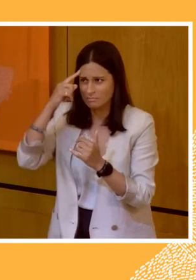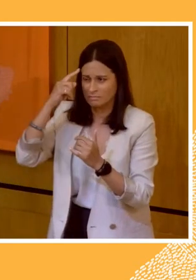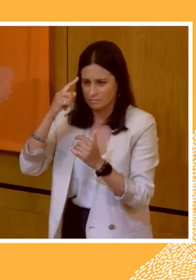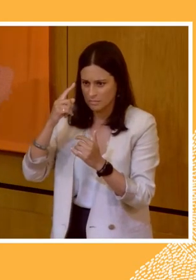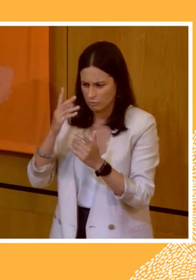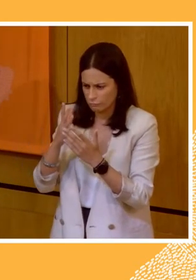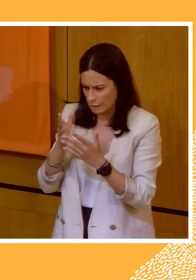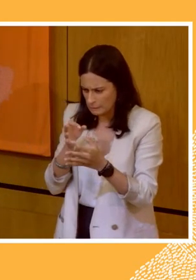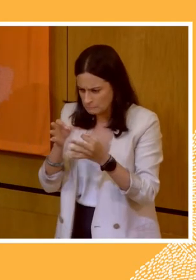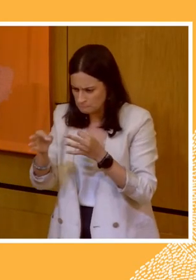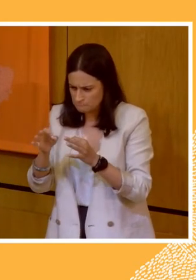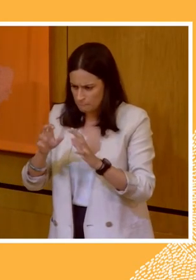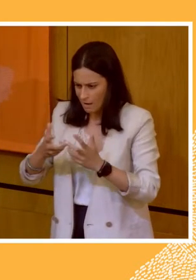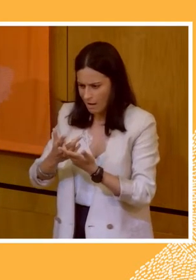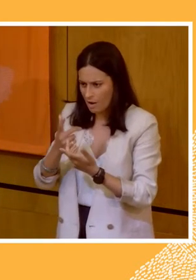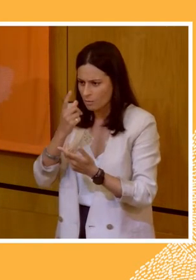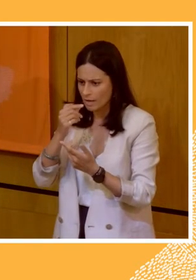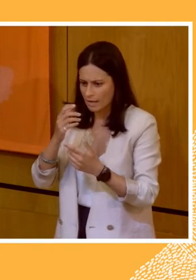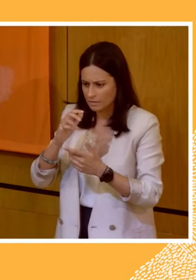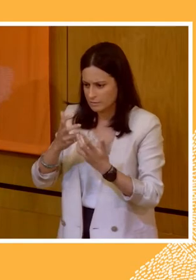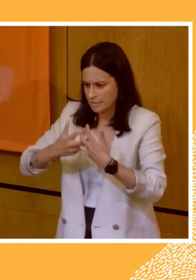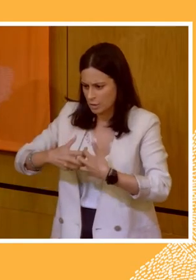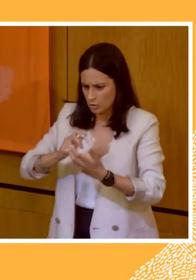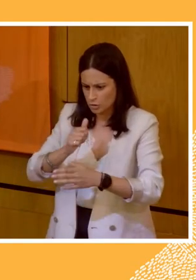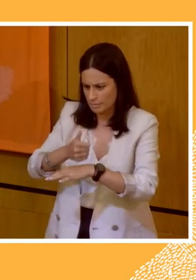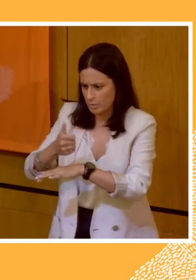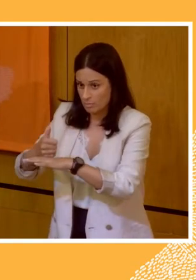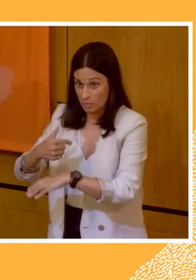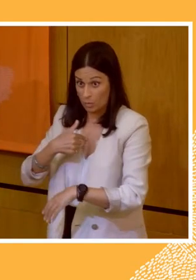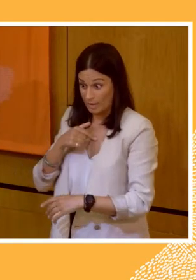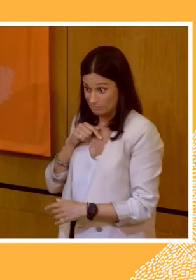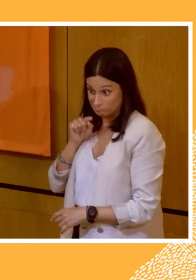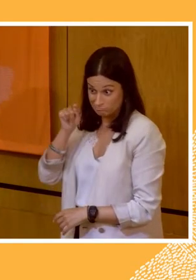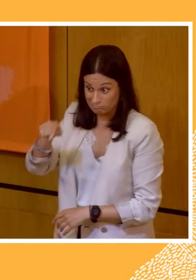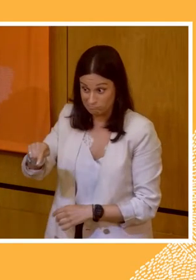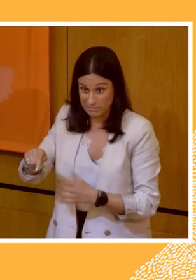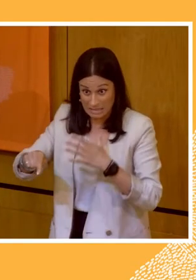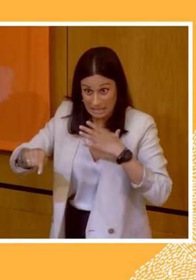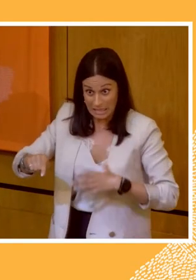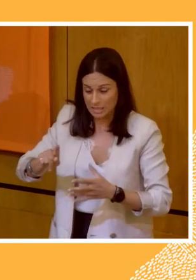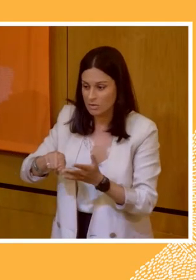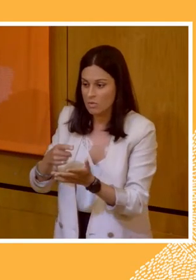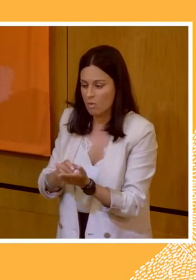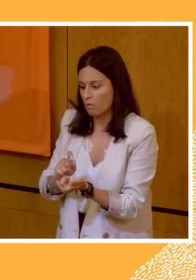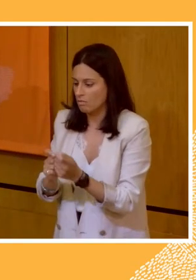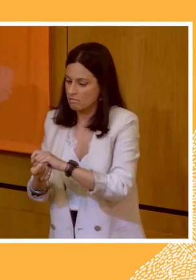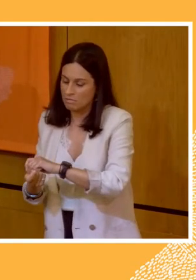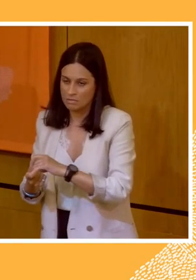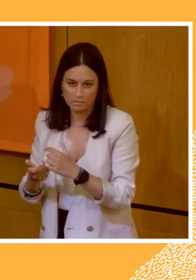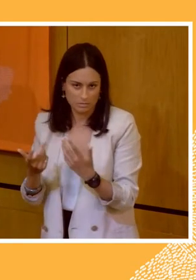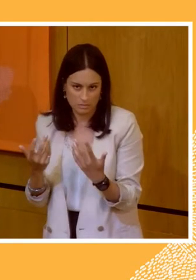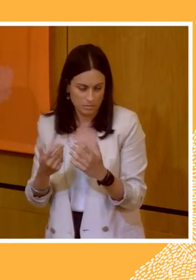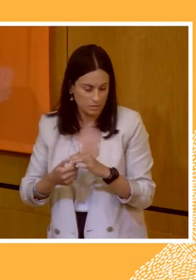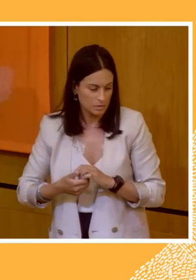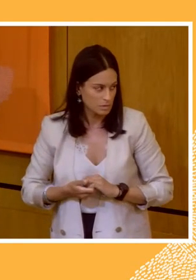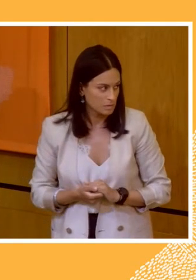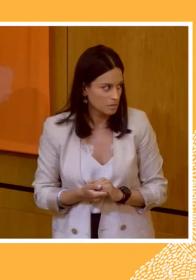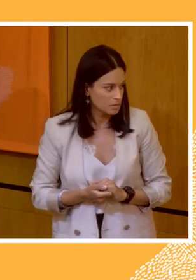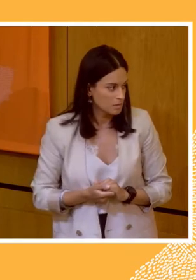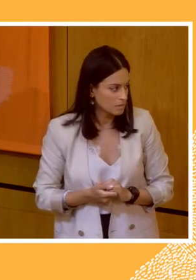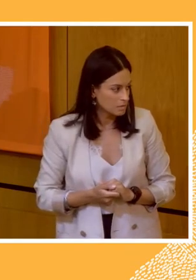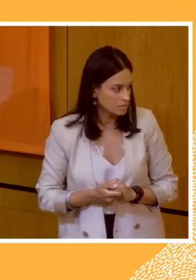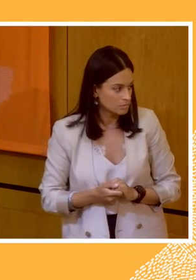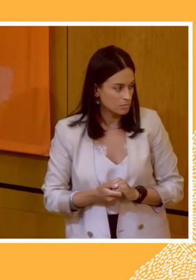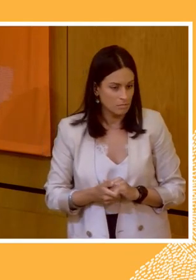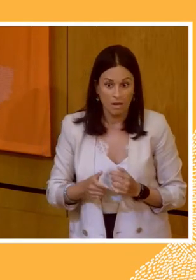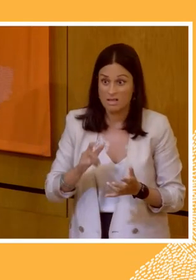well. And like Ben said, think about, do you need to go? Is there another way to do it? Sometimes, you know, someone will say,